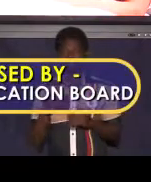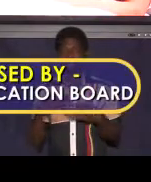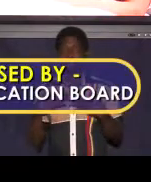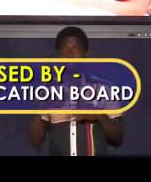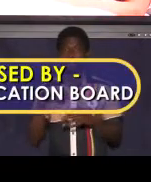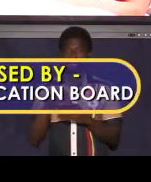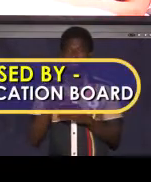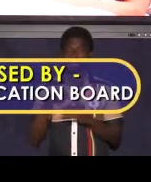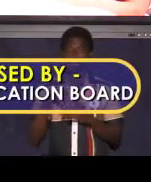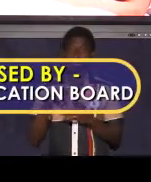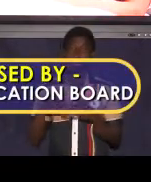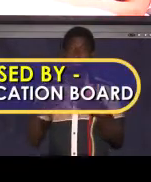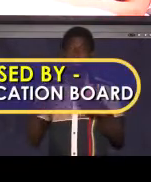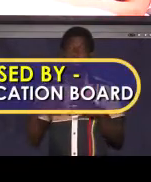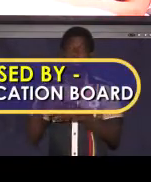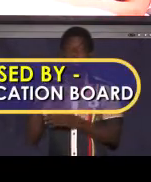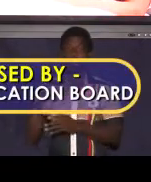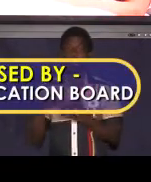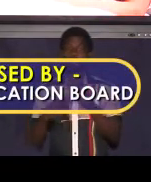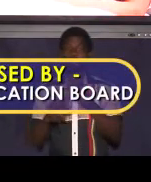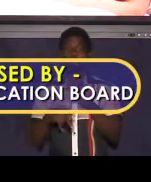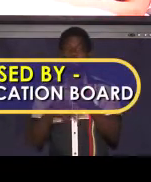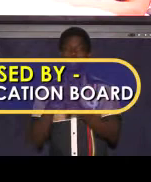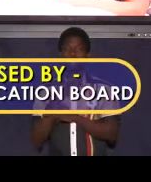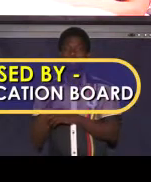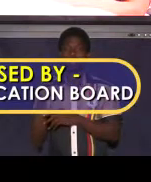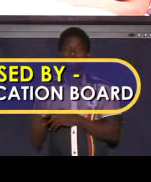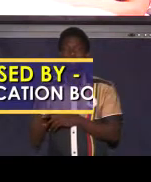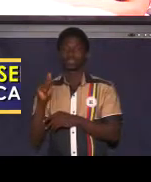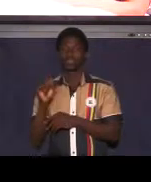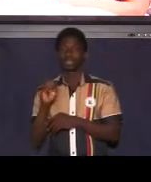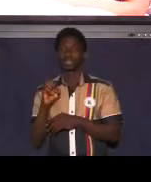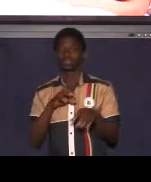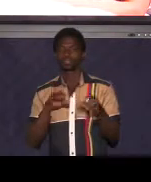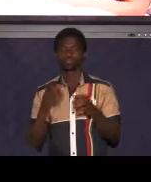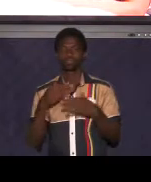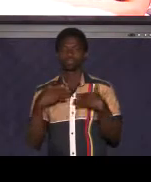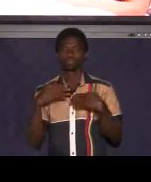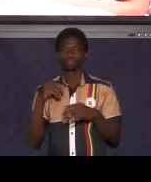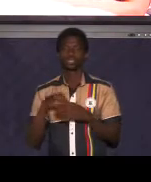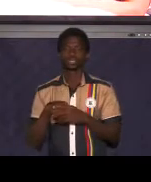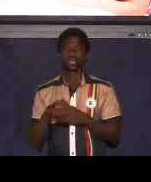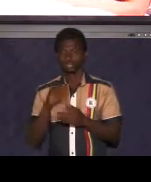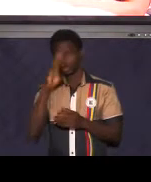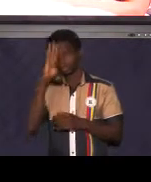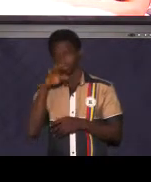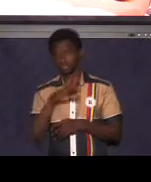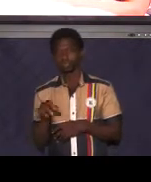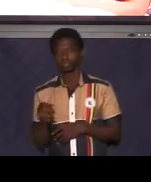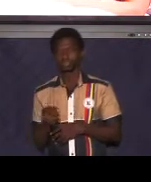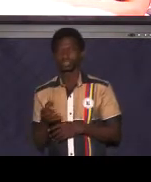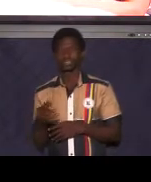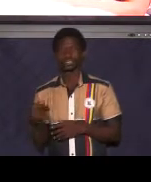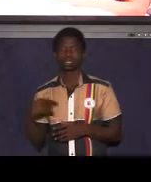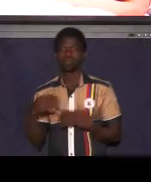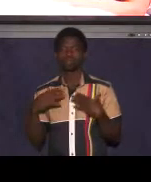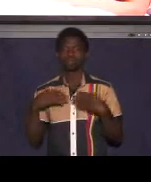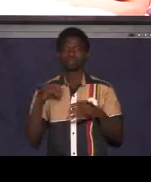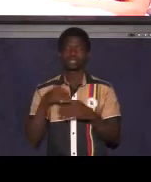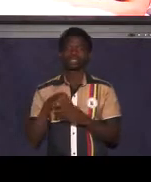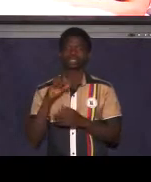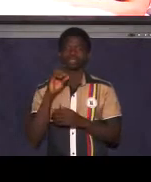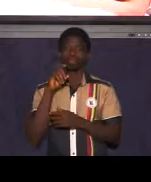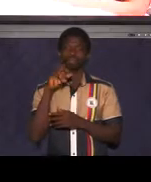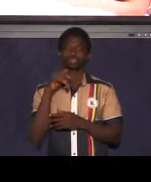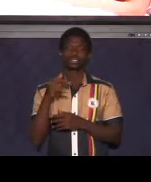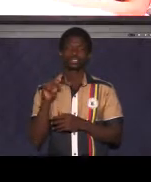Before you could breathe in or you breathe out, what kind of gas do we breathe in? Good, I have brilliant pupils here. You